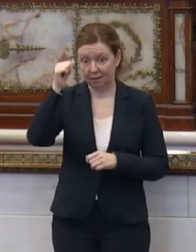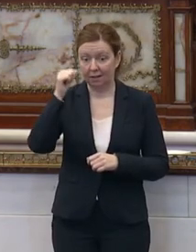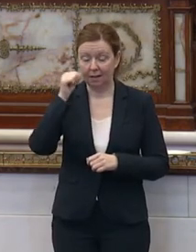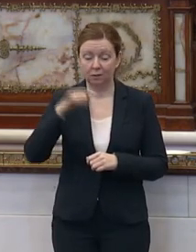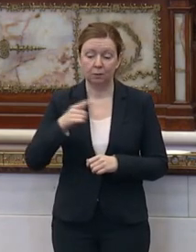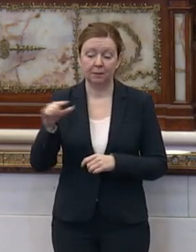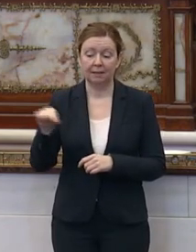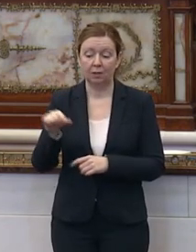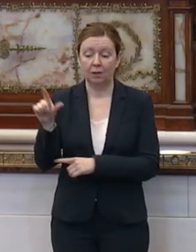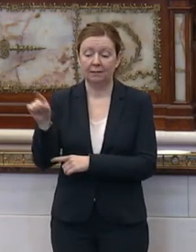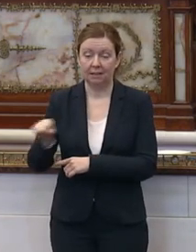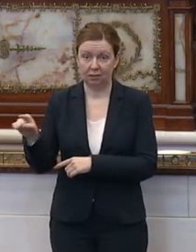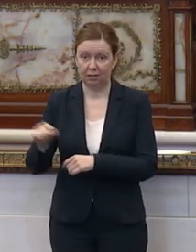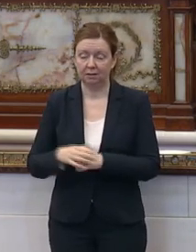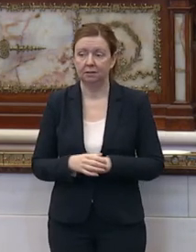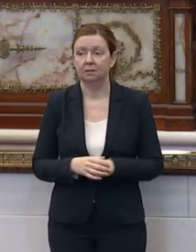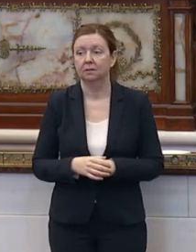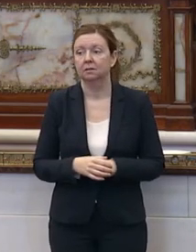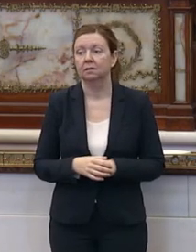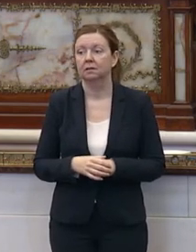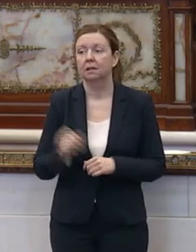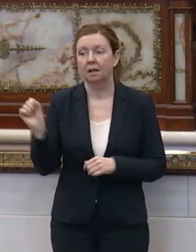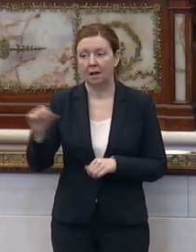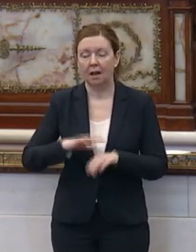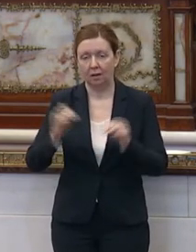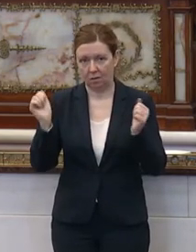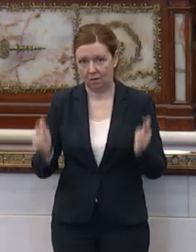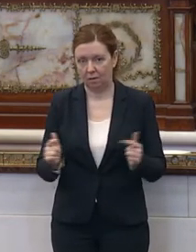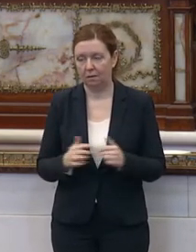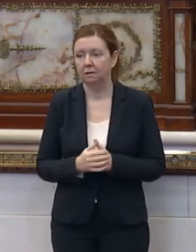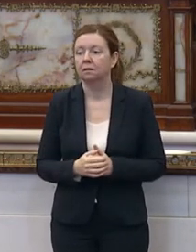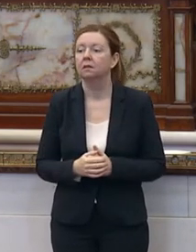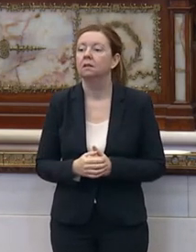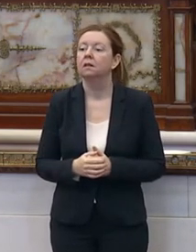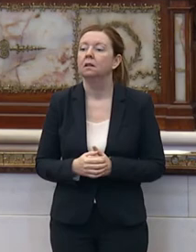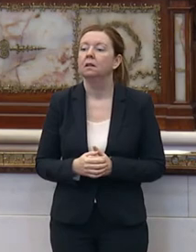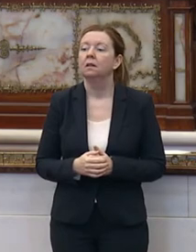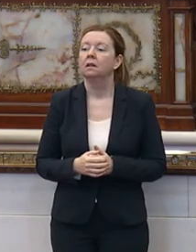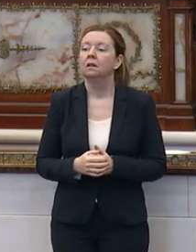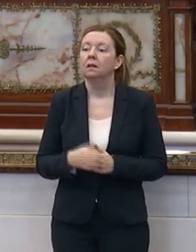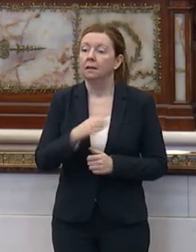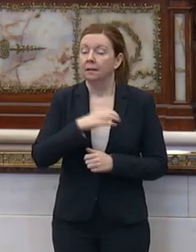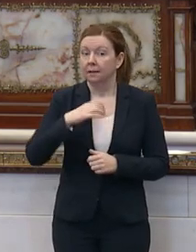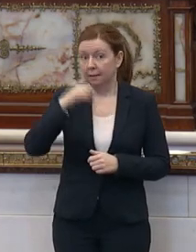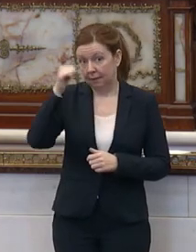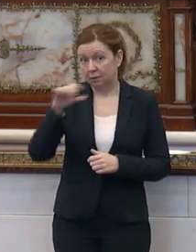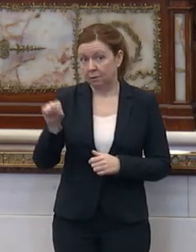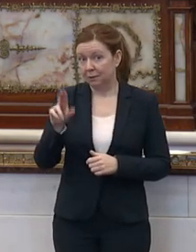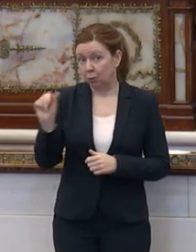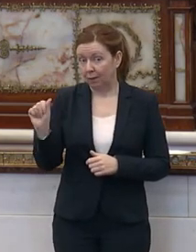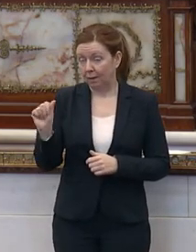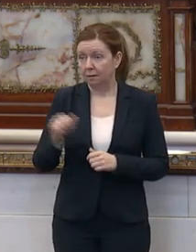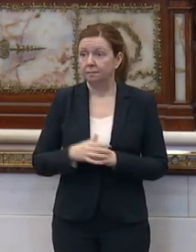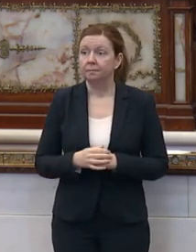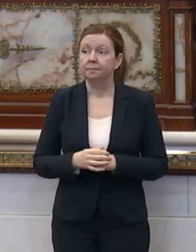Councilwoman Quinones Sanchez. Aye on all bills. Councilman Squilla.